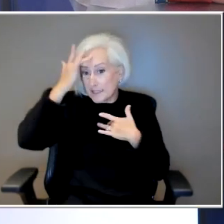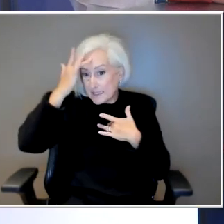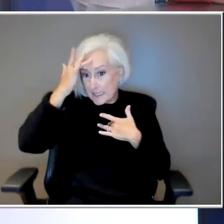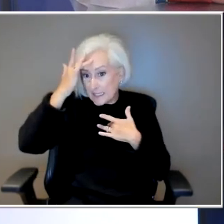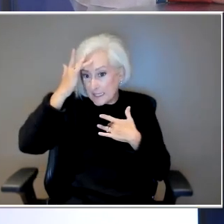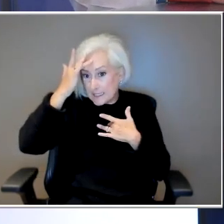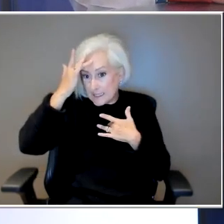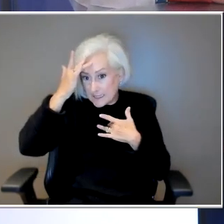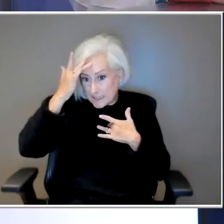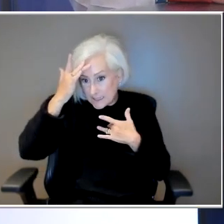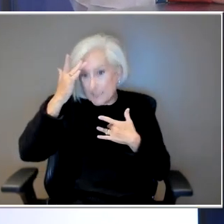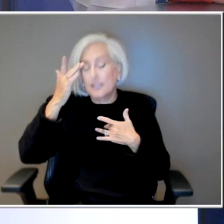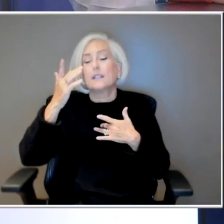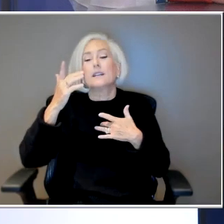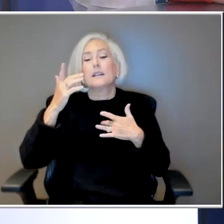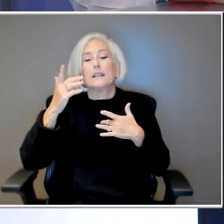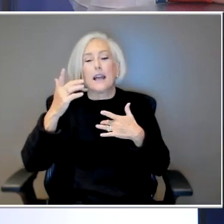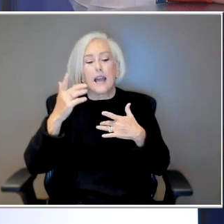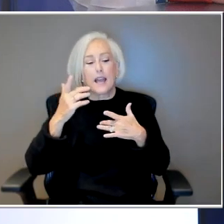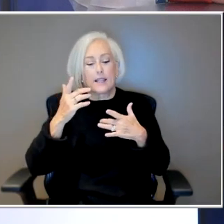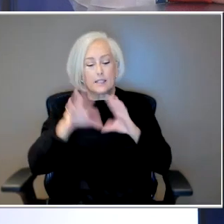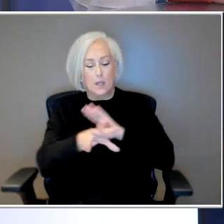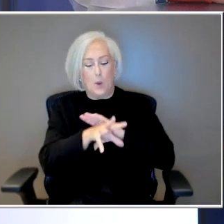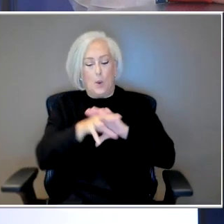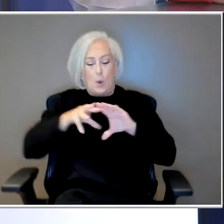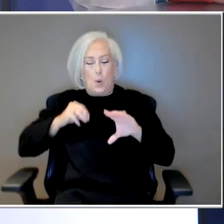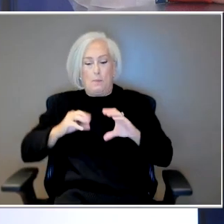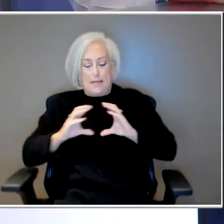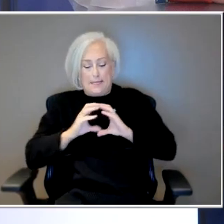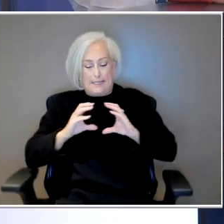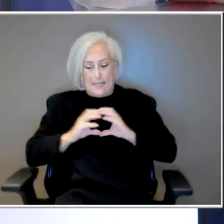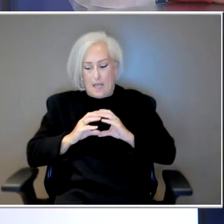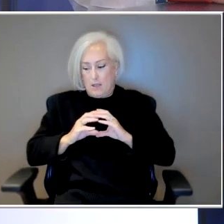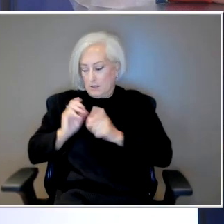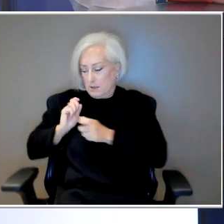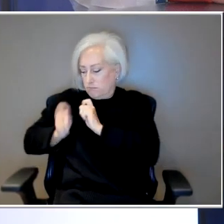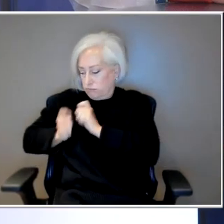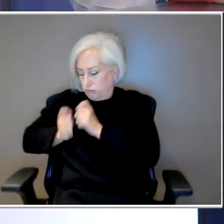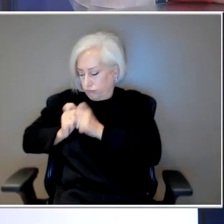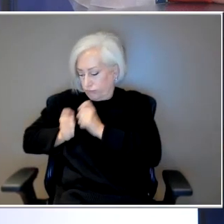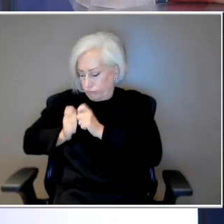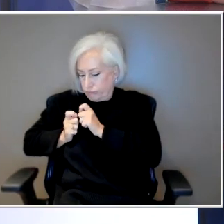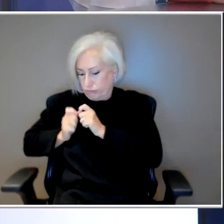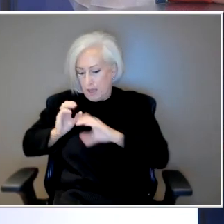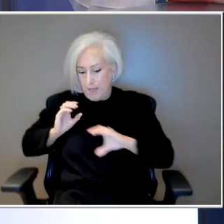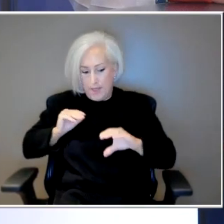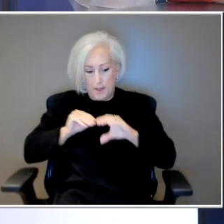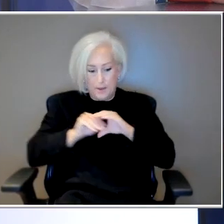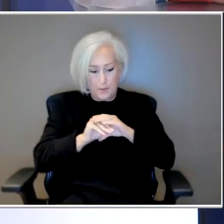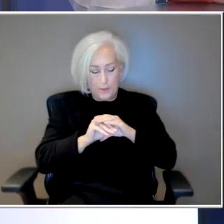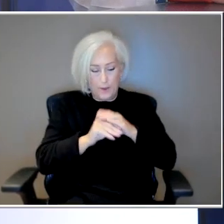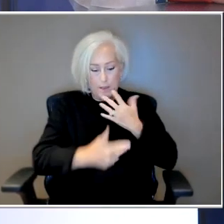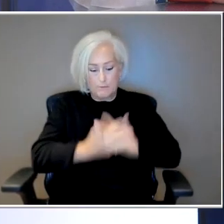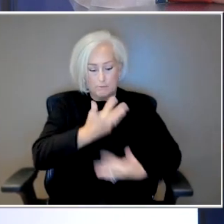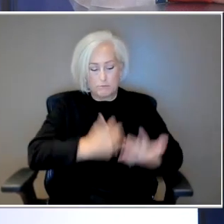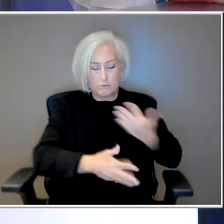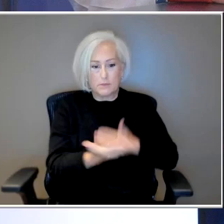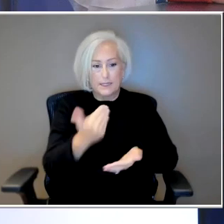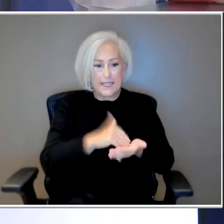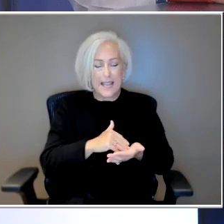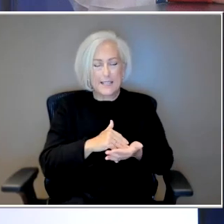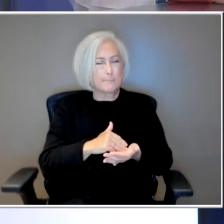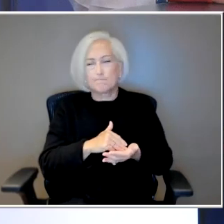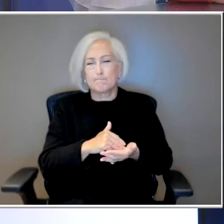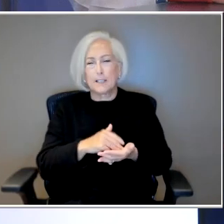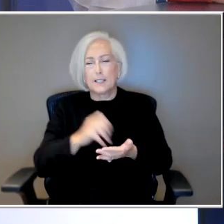kind of reprogram, give them back. So I don't know that CAR T has a role in this type of infection yet. No, I think that is